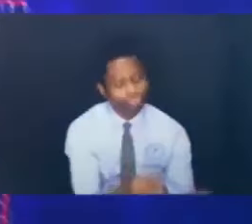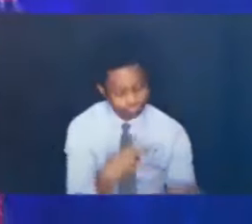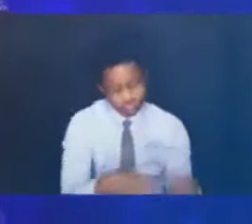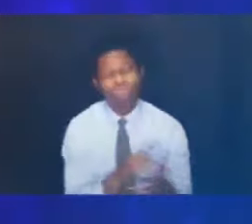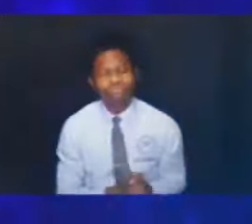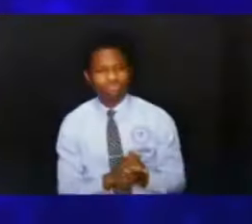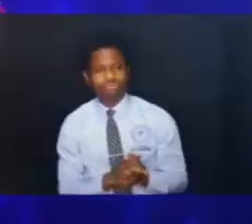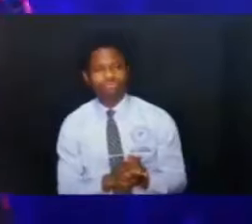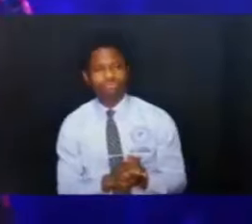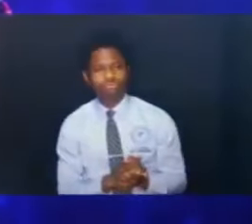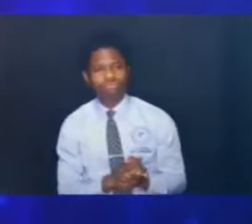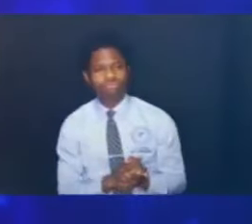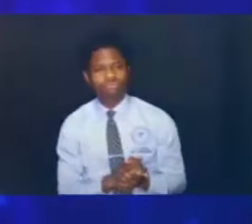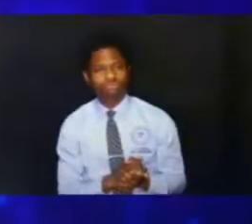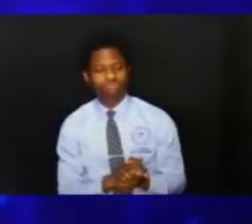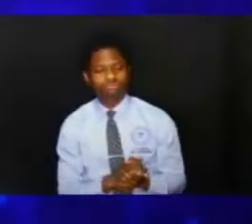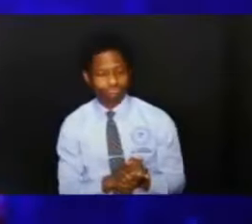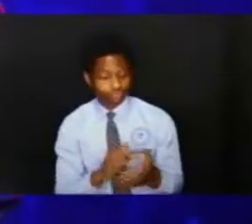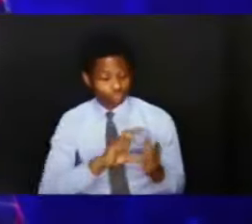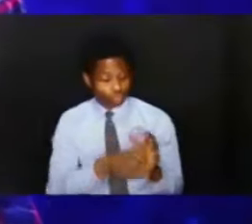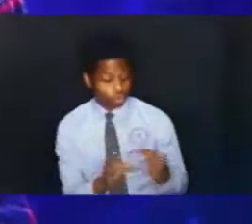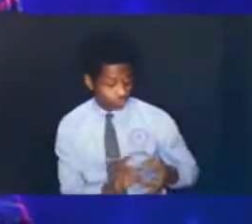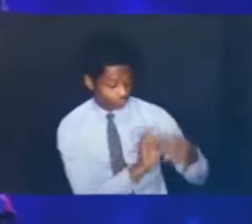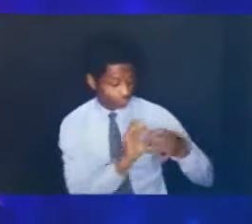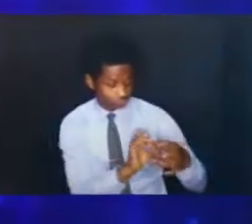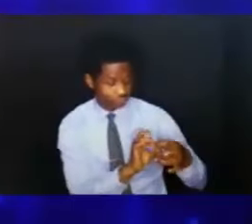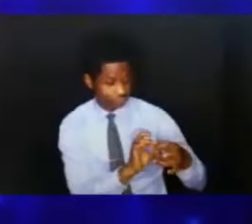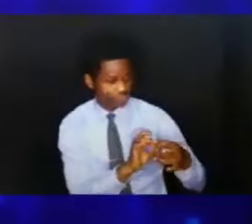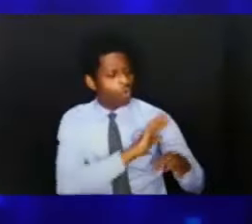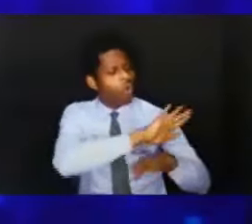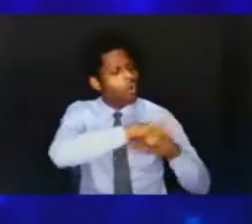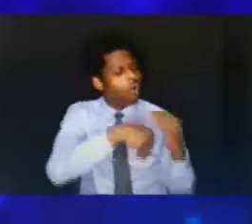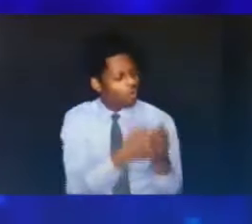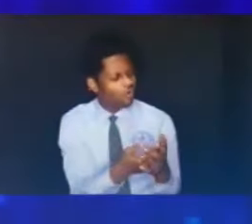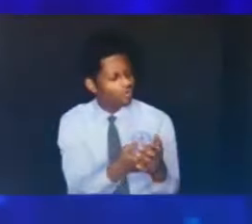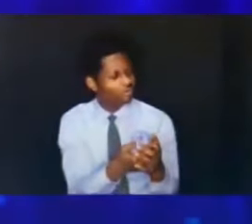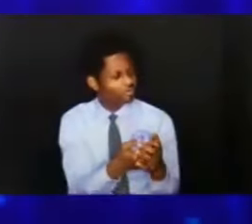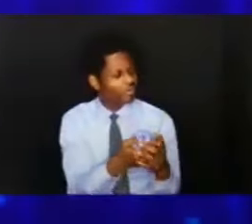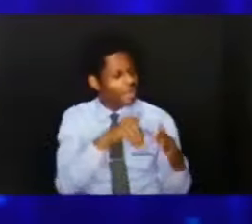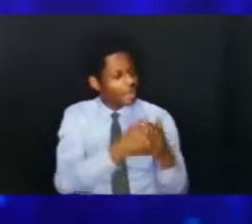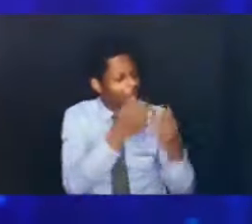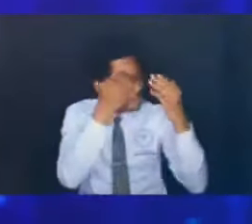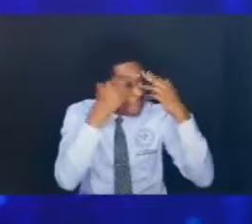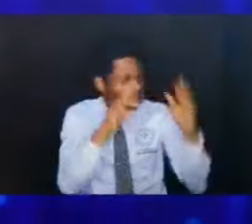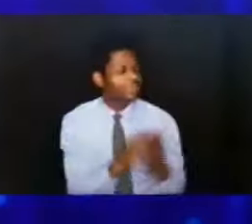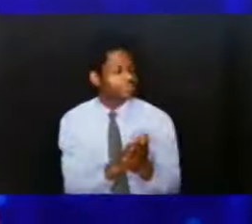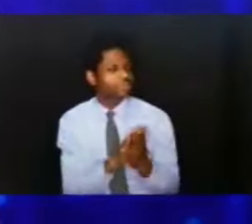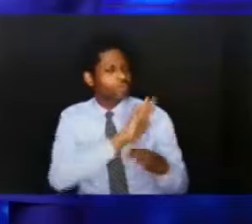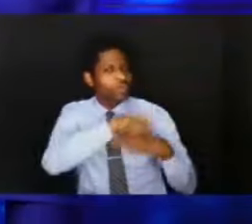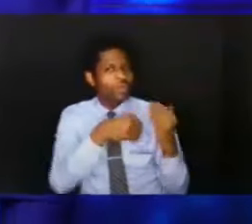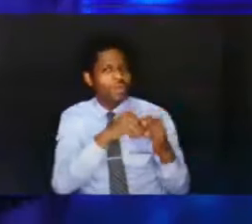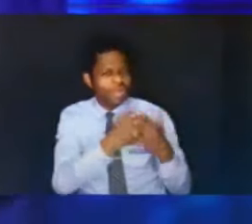restitution are products of genuine repentance. And so say yes such a yagin, nanya ya say no yet you cano if you akuma